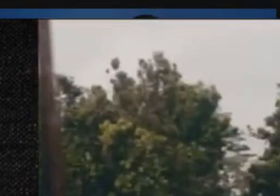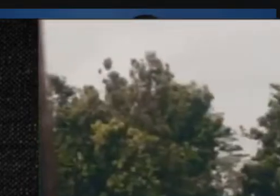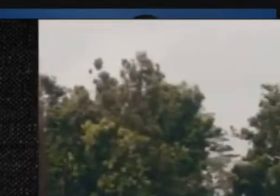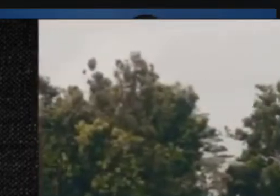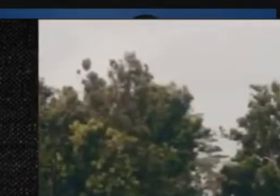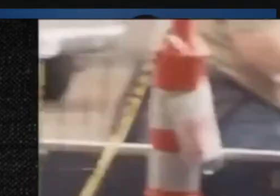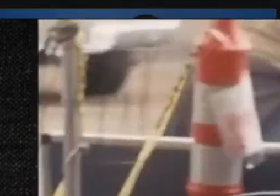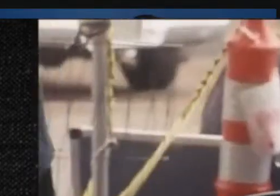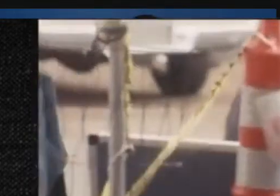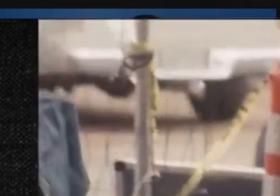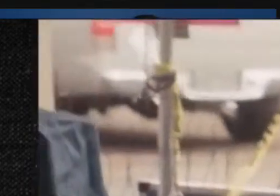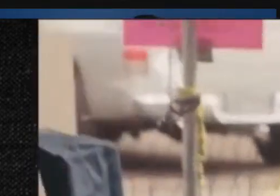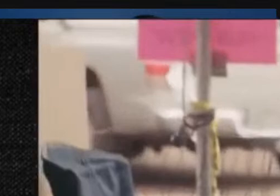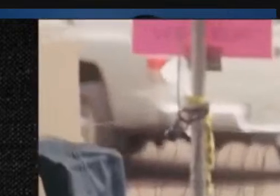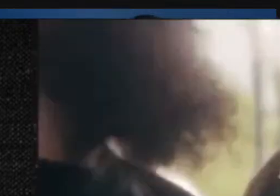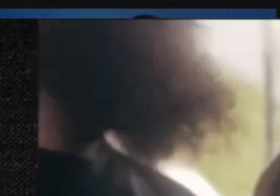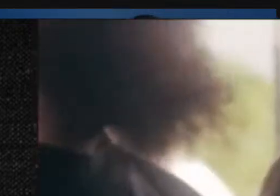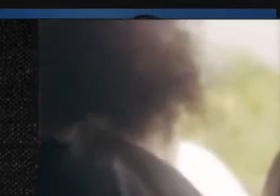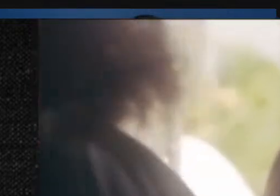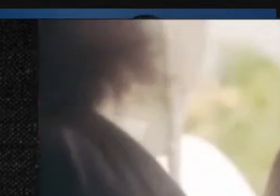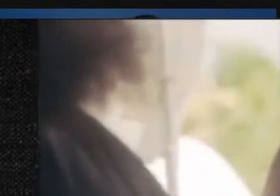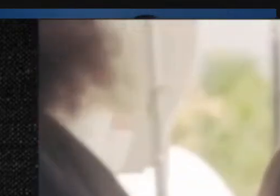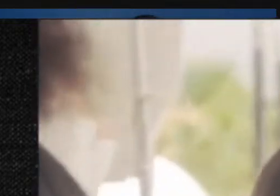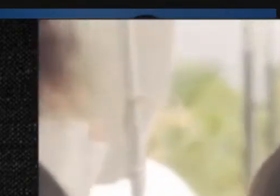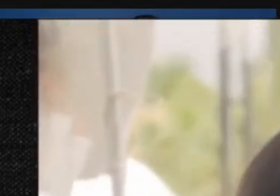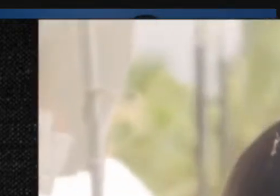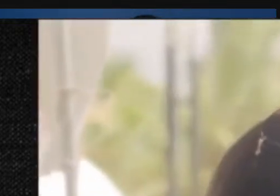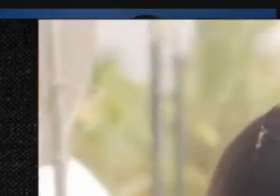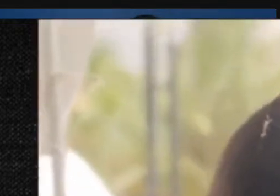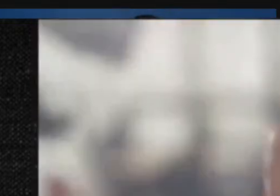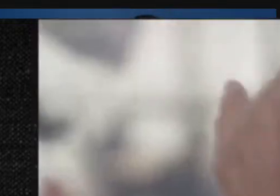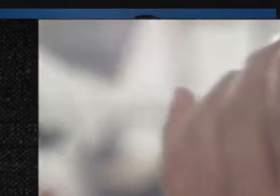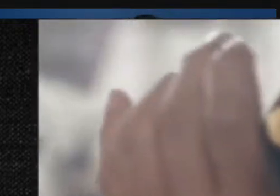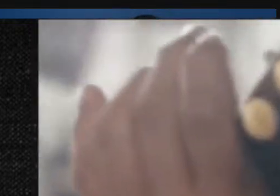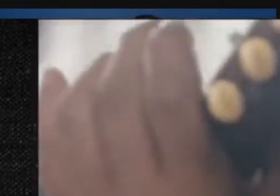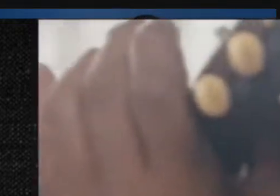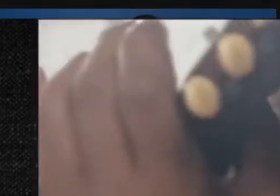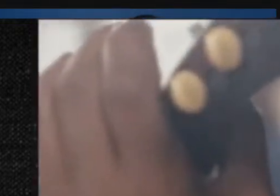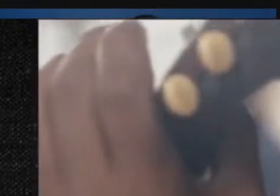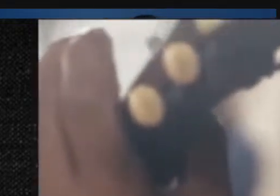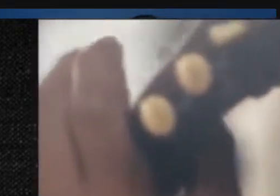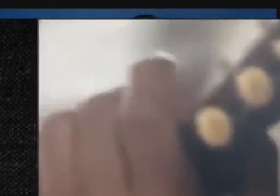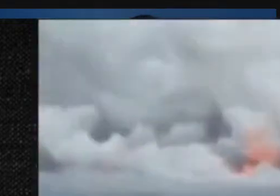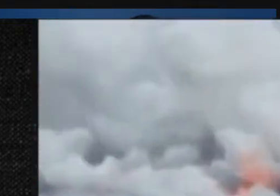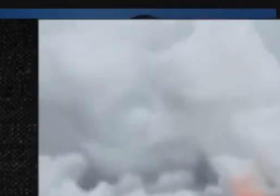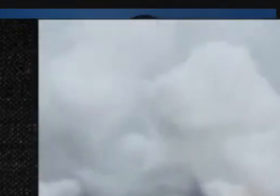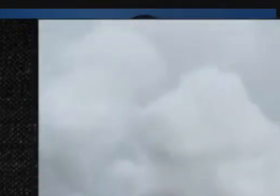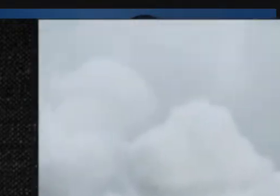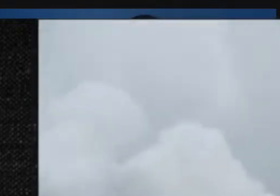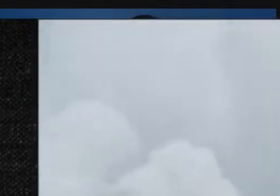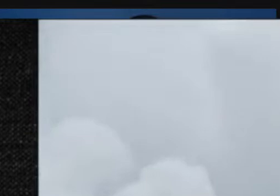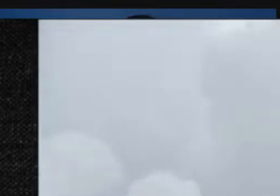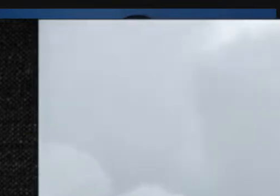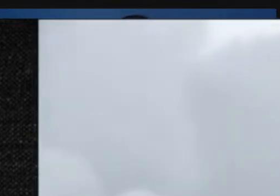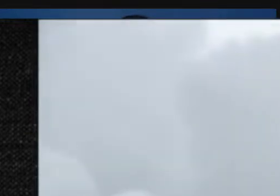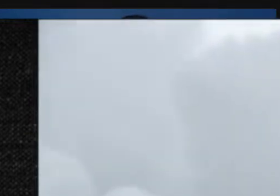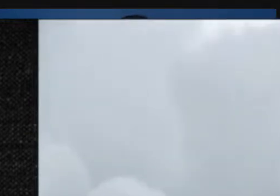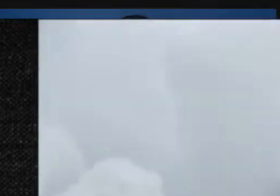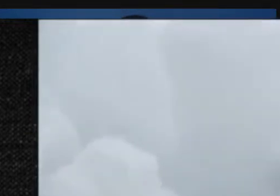we're growing closer together as a community. When tragedies like this strike, you really realize how much you need each other.